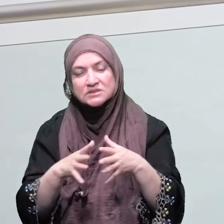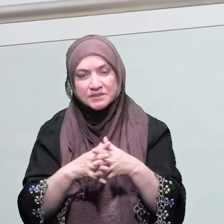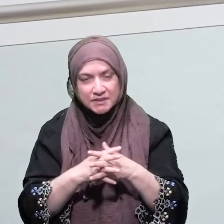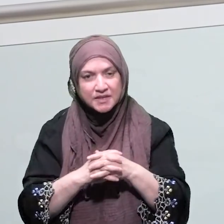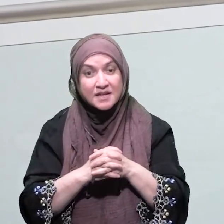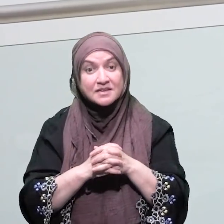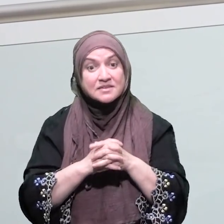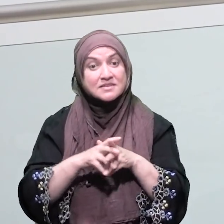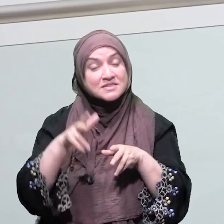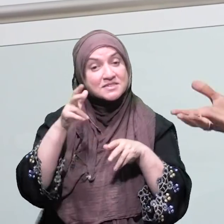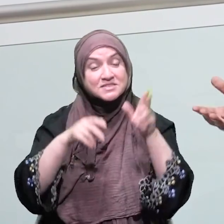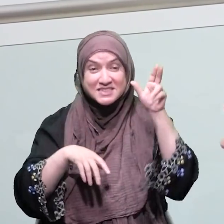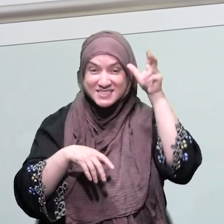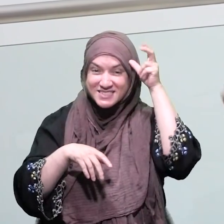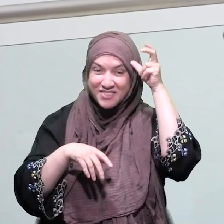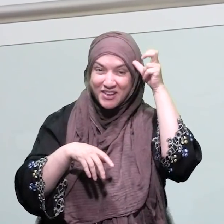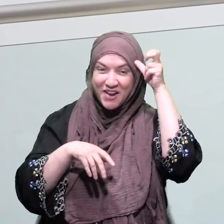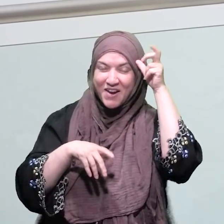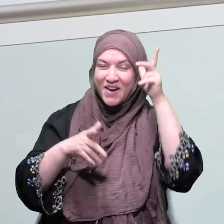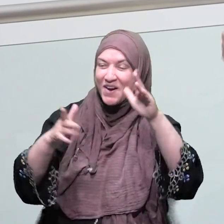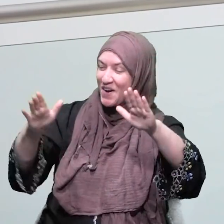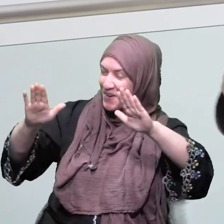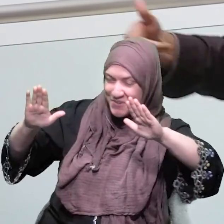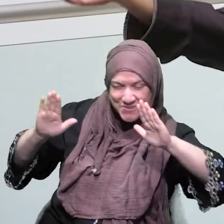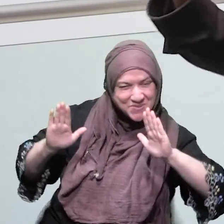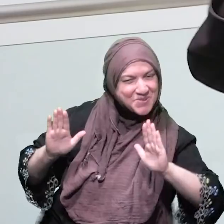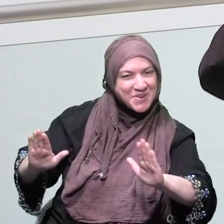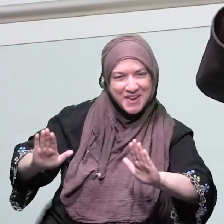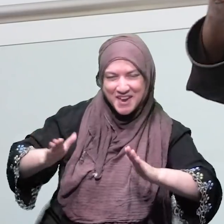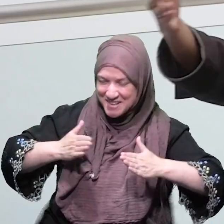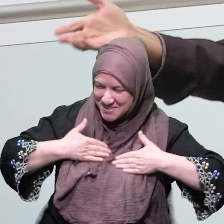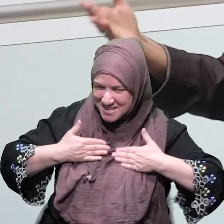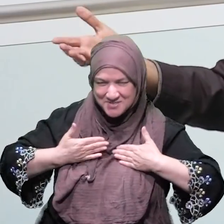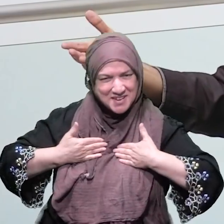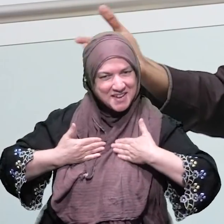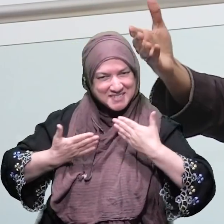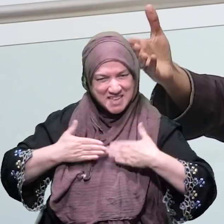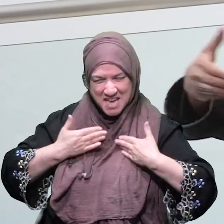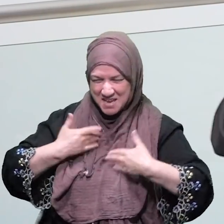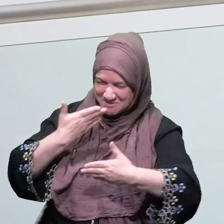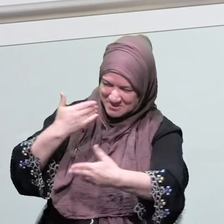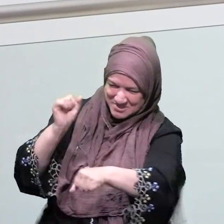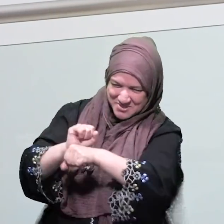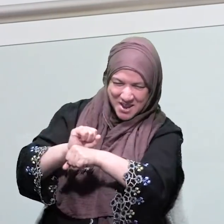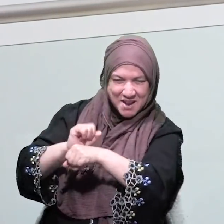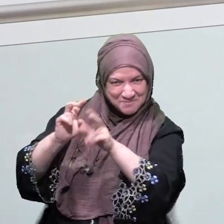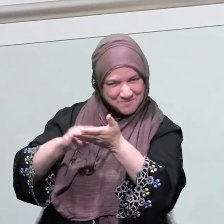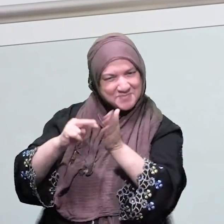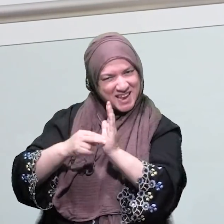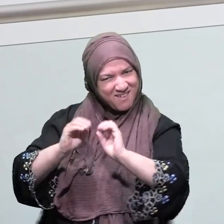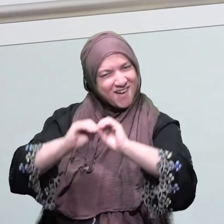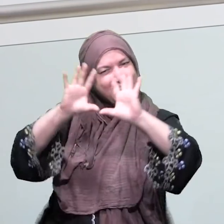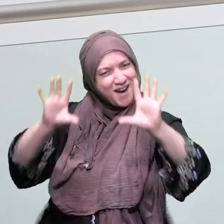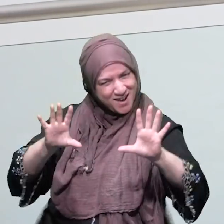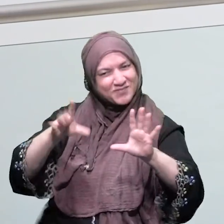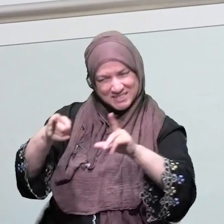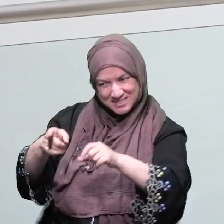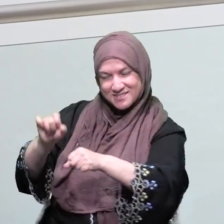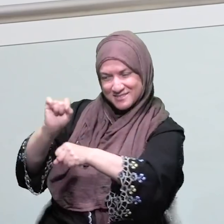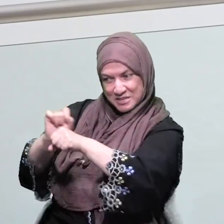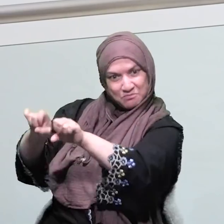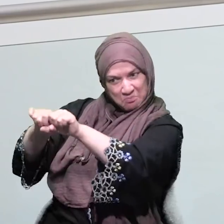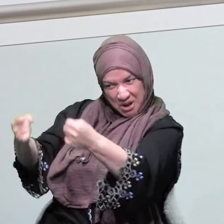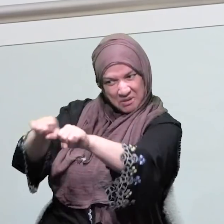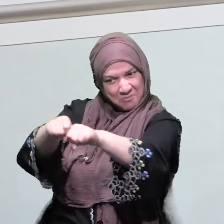escape responsibility when we do the things and then we say, it's shaitan. He was telling his follower, didn't you hear the hadith? No, take responsibility. But that's to